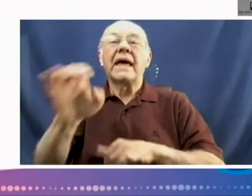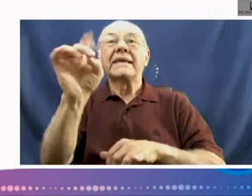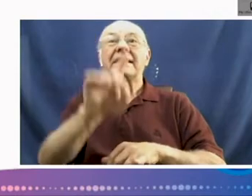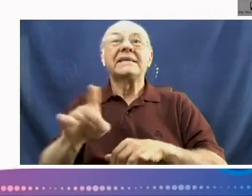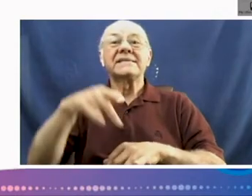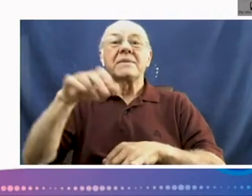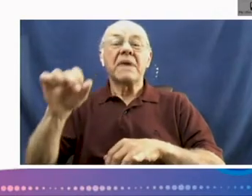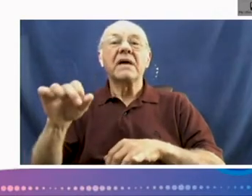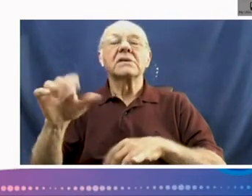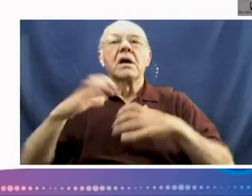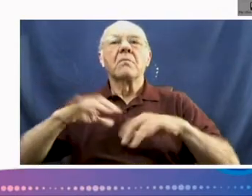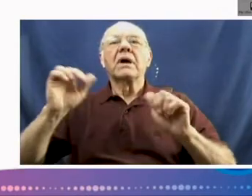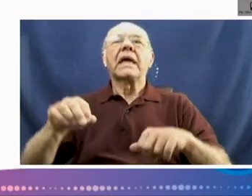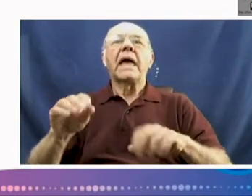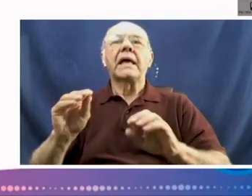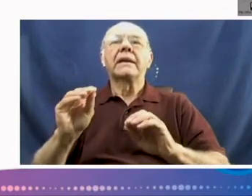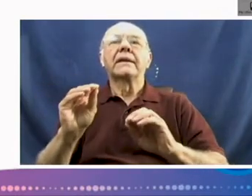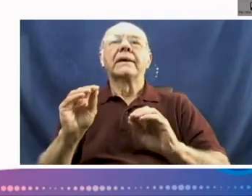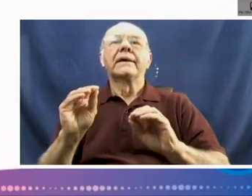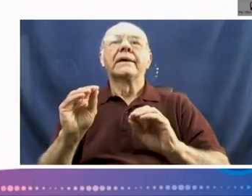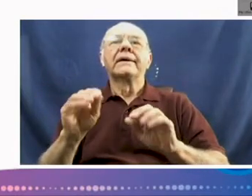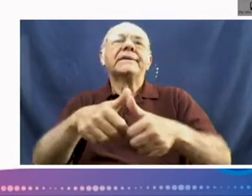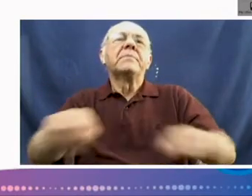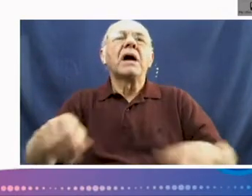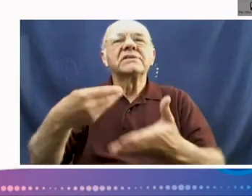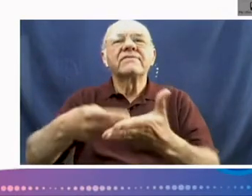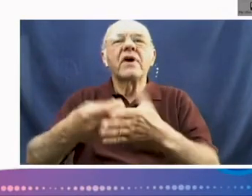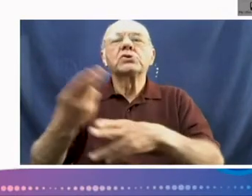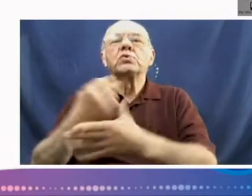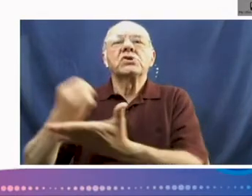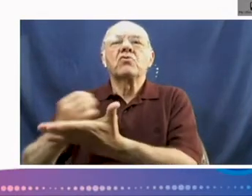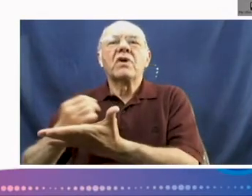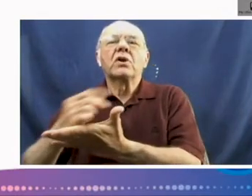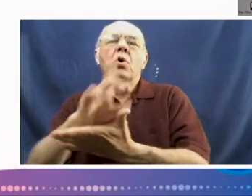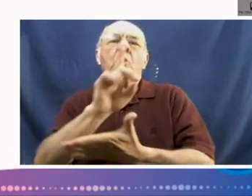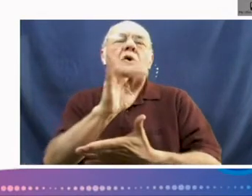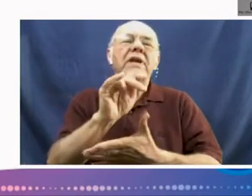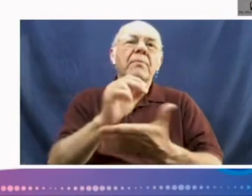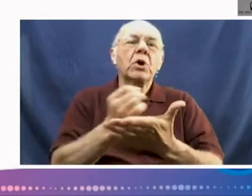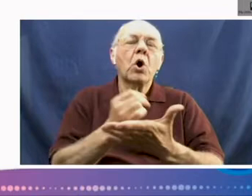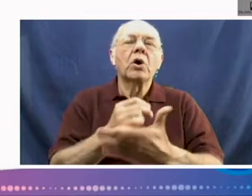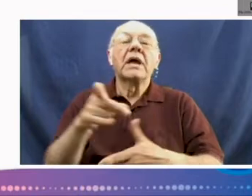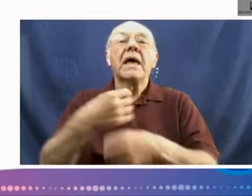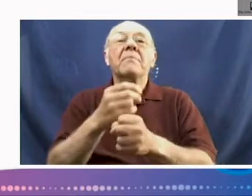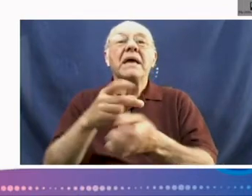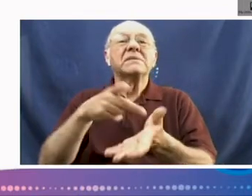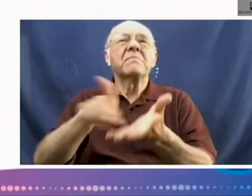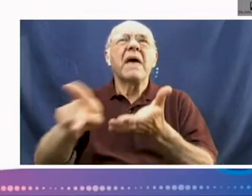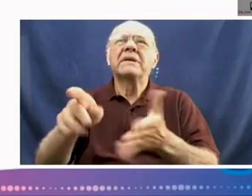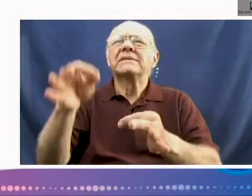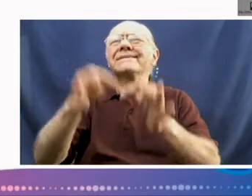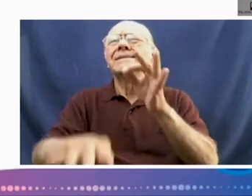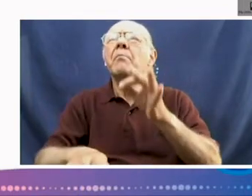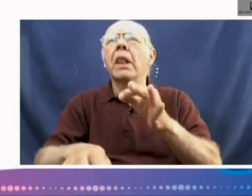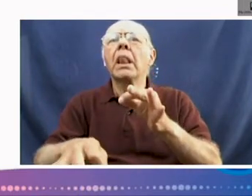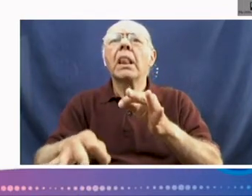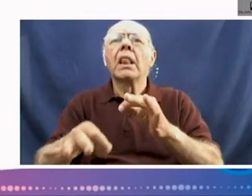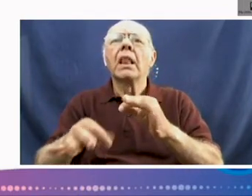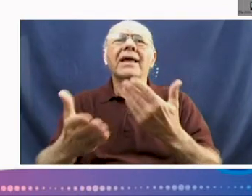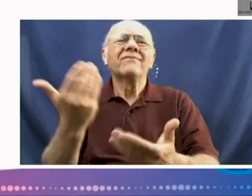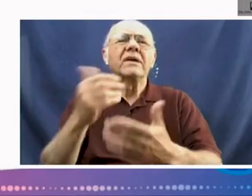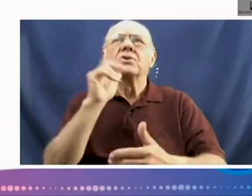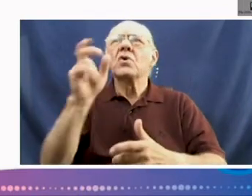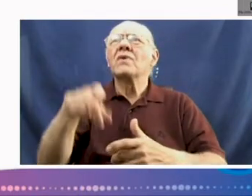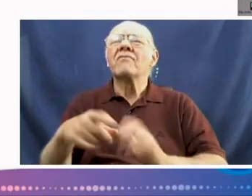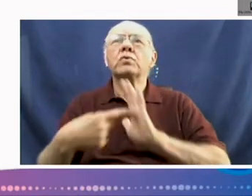can deposit funds using their credit card or debit card. It makes payment simple and convenient. There's no need to present card, swipe,